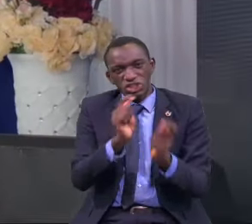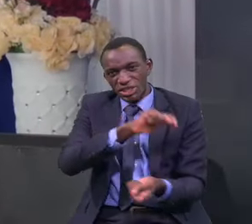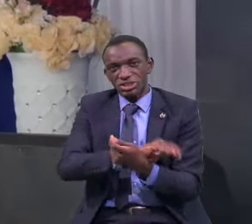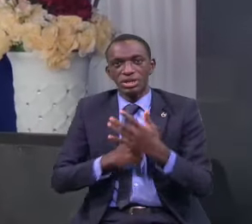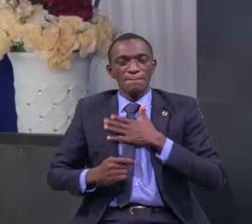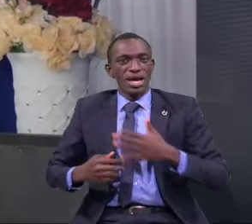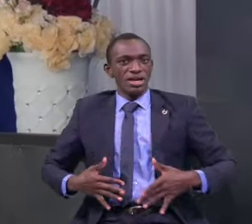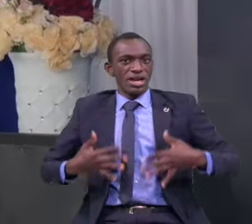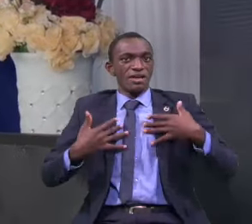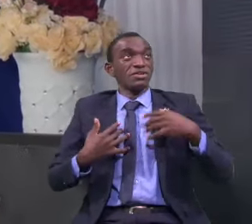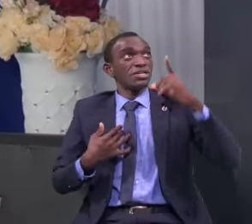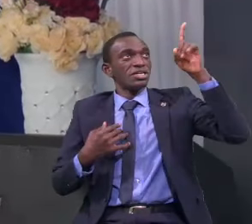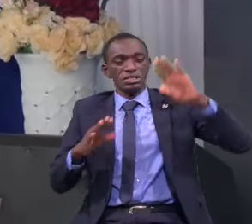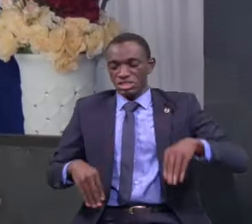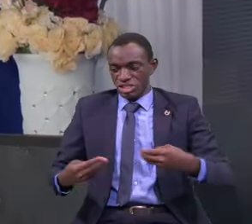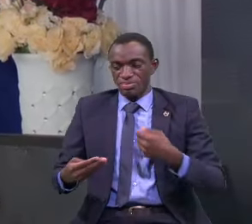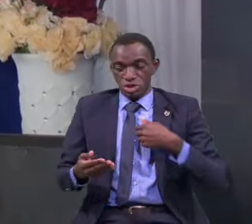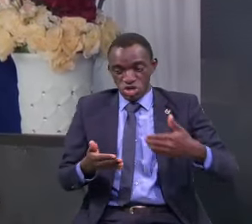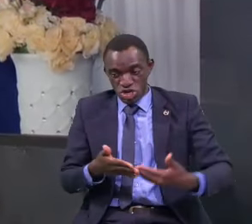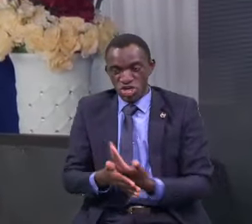to follow.